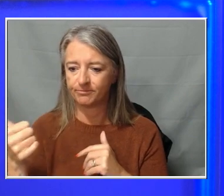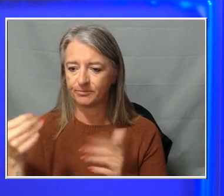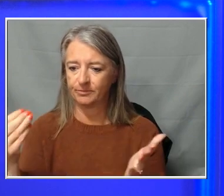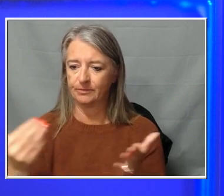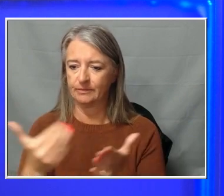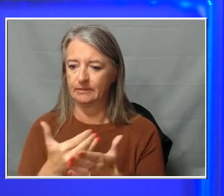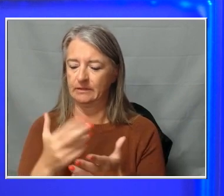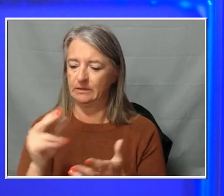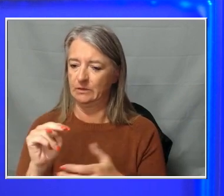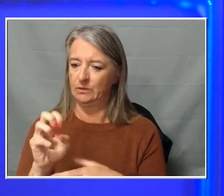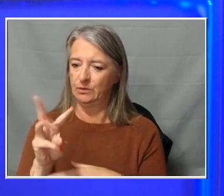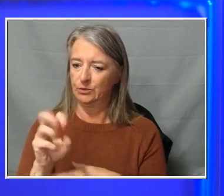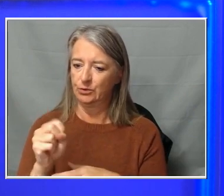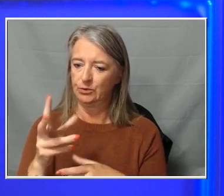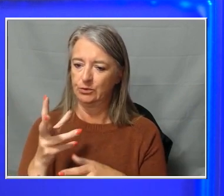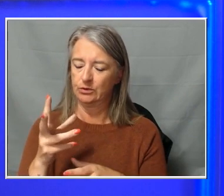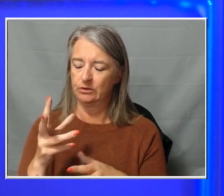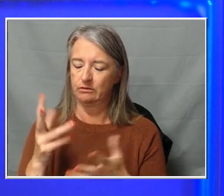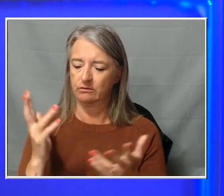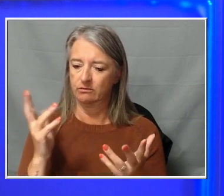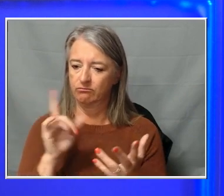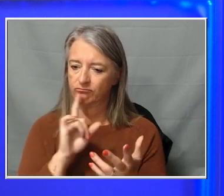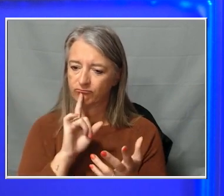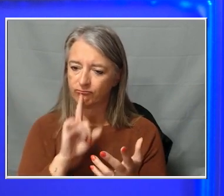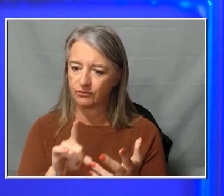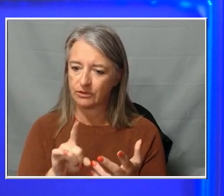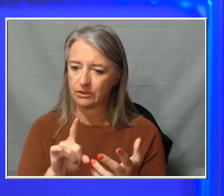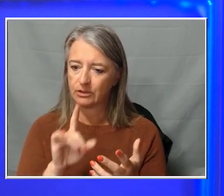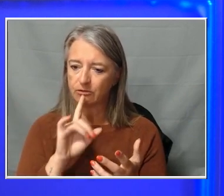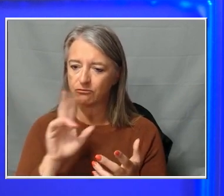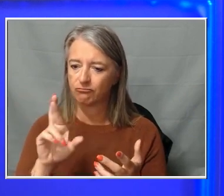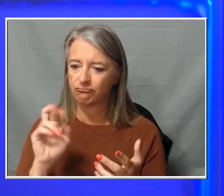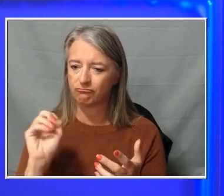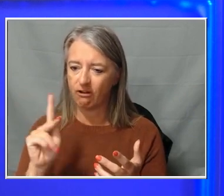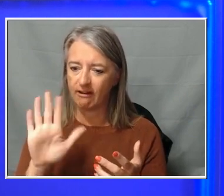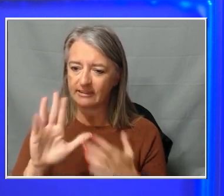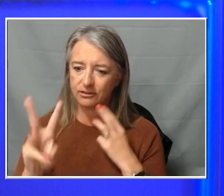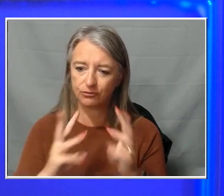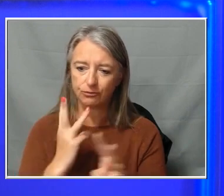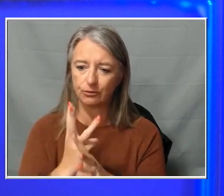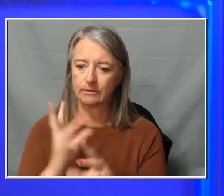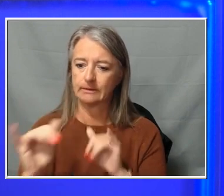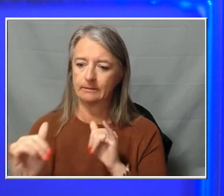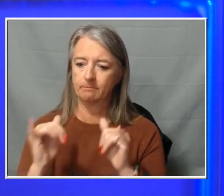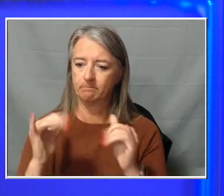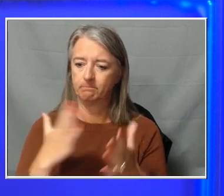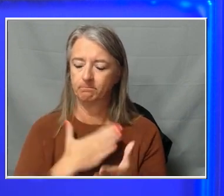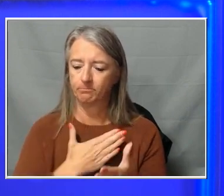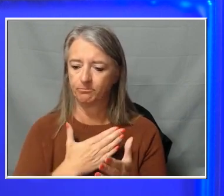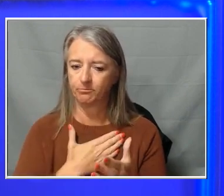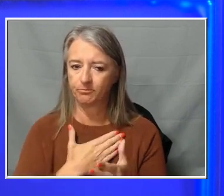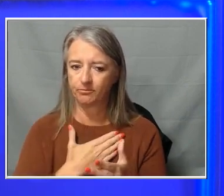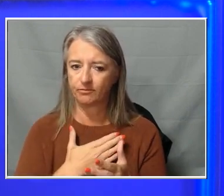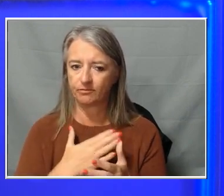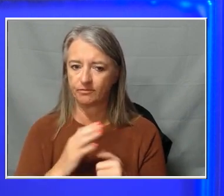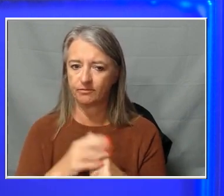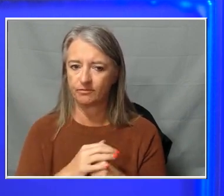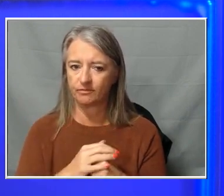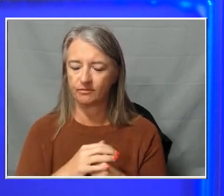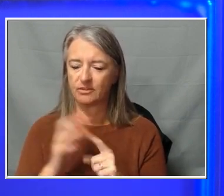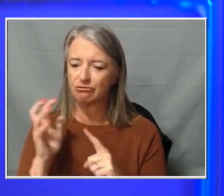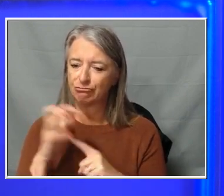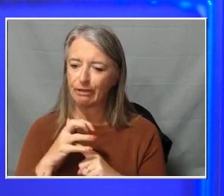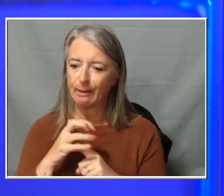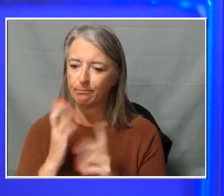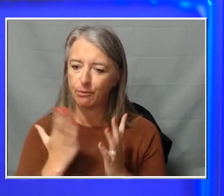news. I'm sure that it rocked his world as much as it did mine. But like I said, he was a champ through